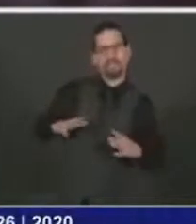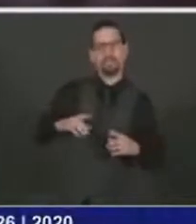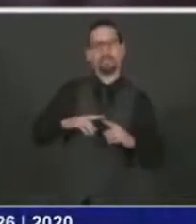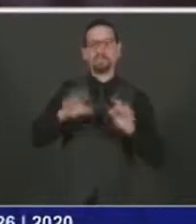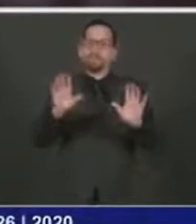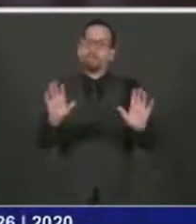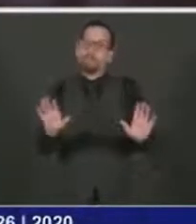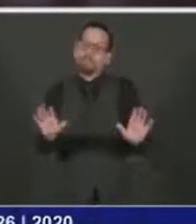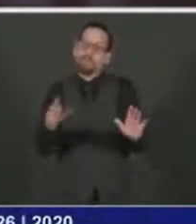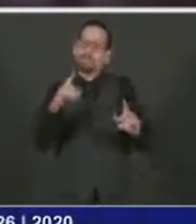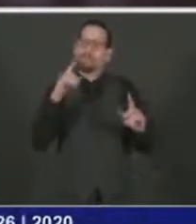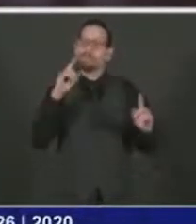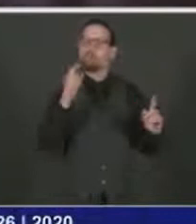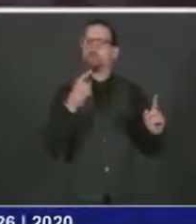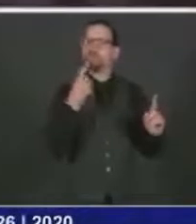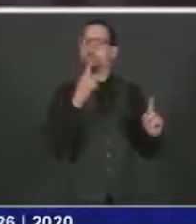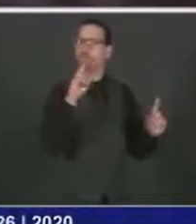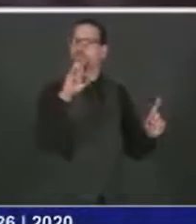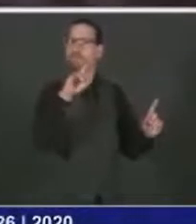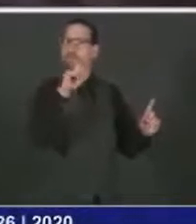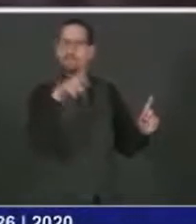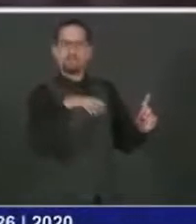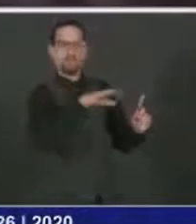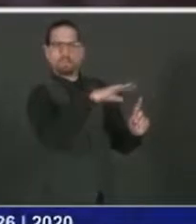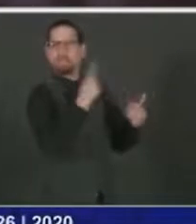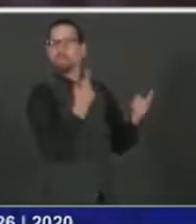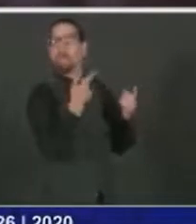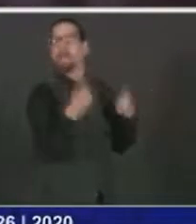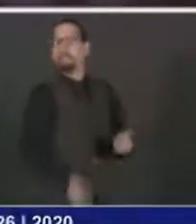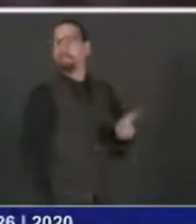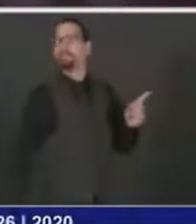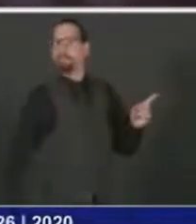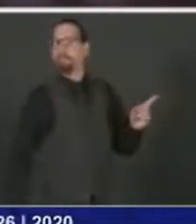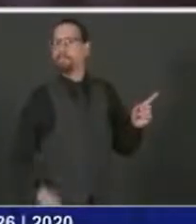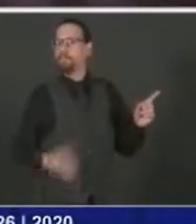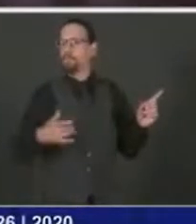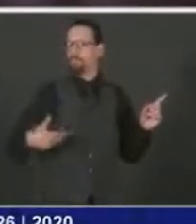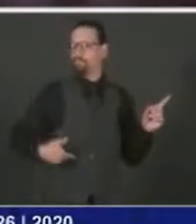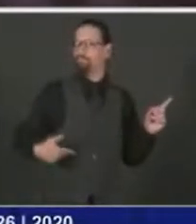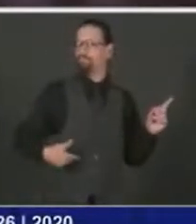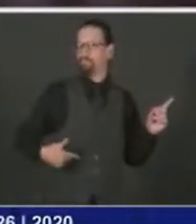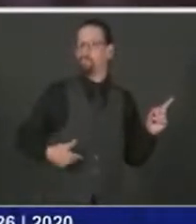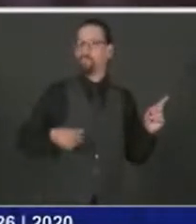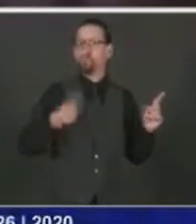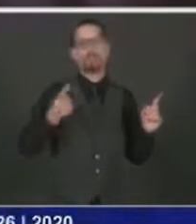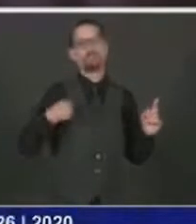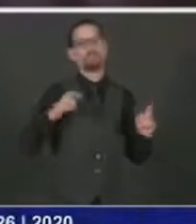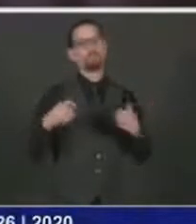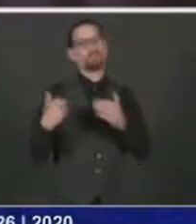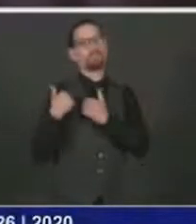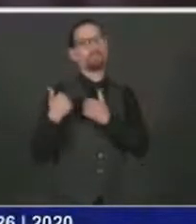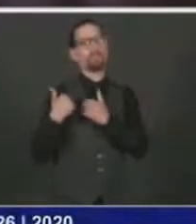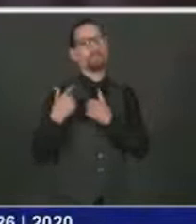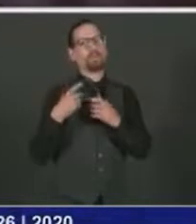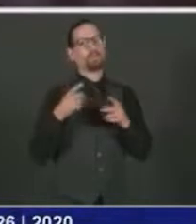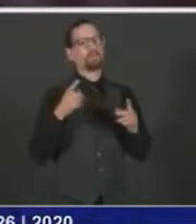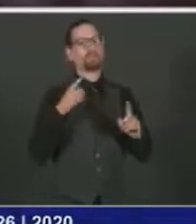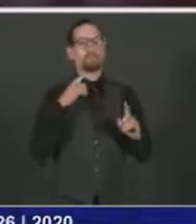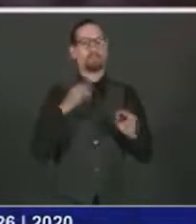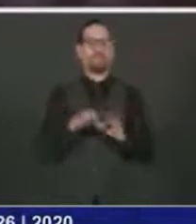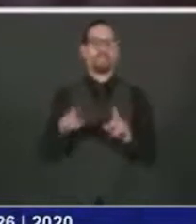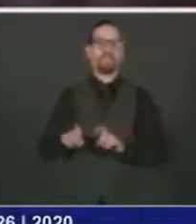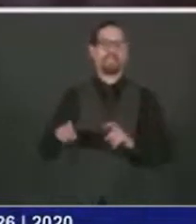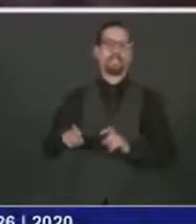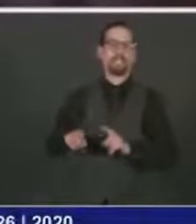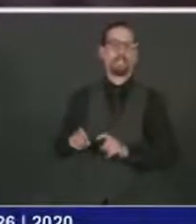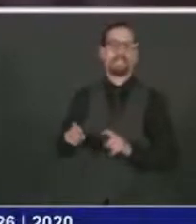these states. And I just feel it's the responsible thing to do to dig a little bit more into it, have some